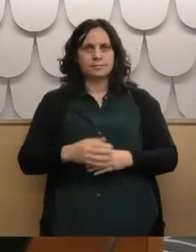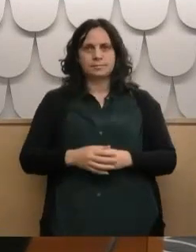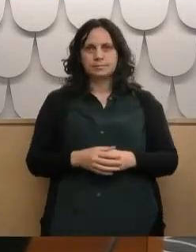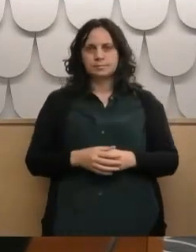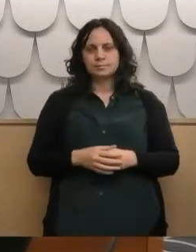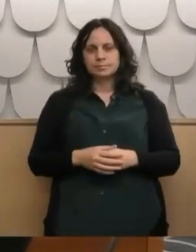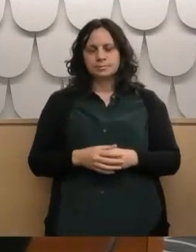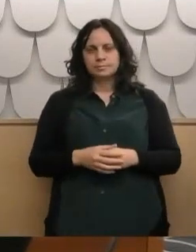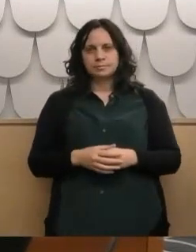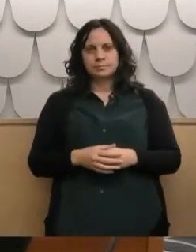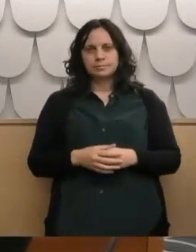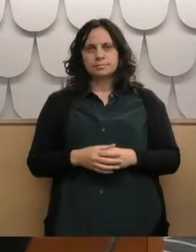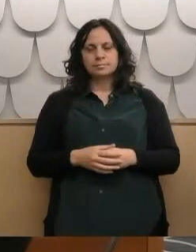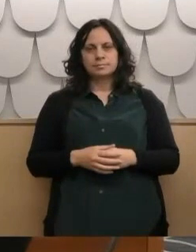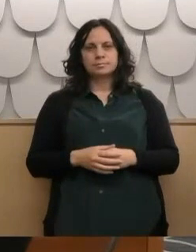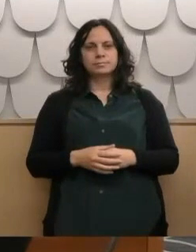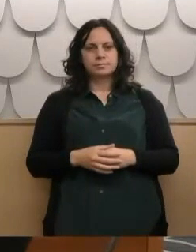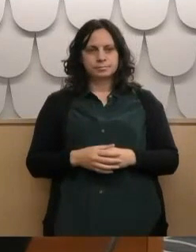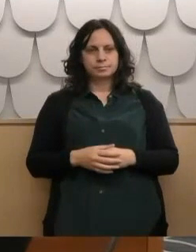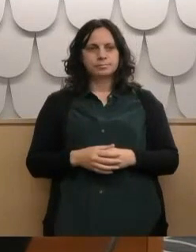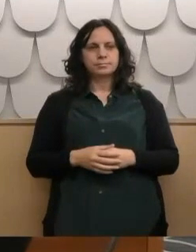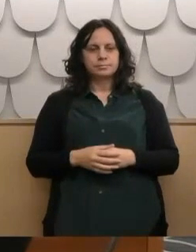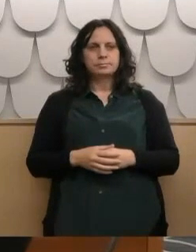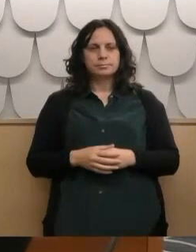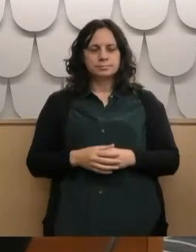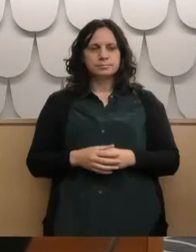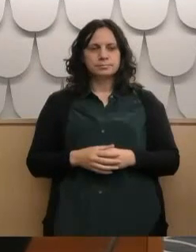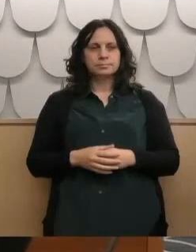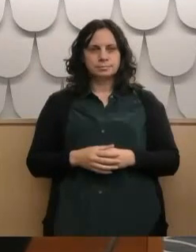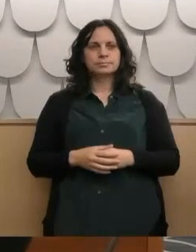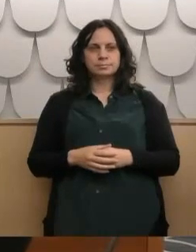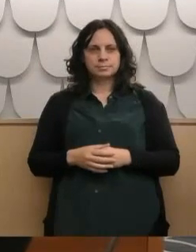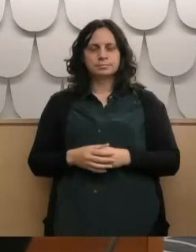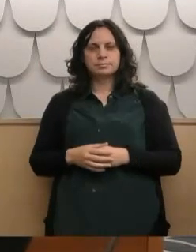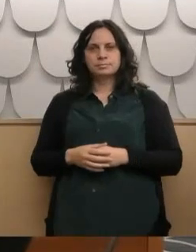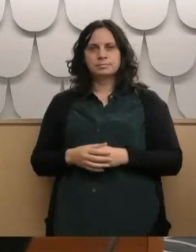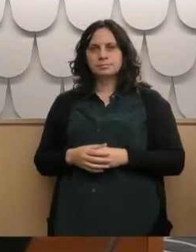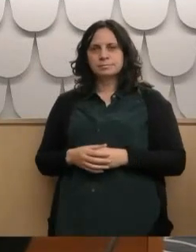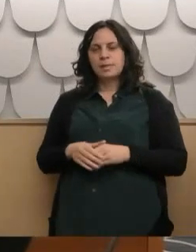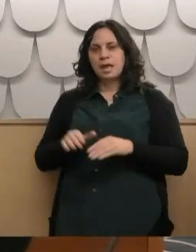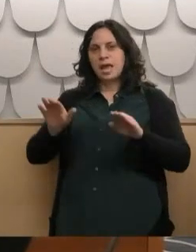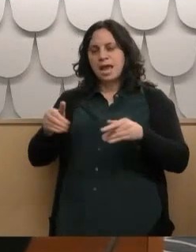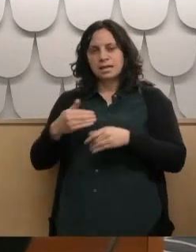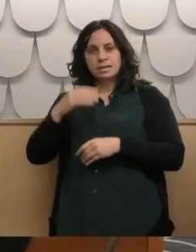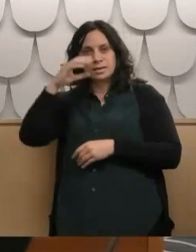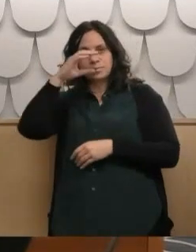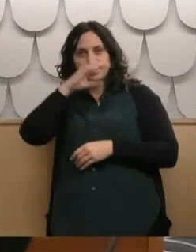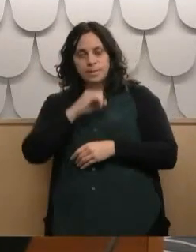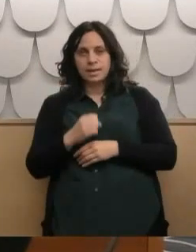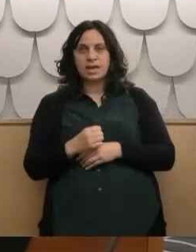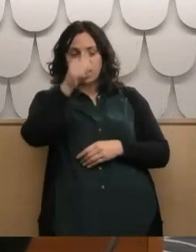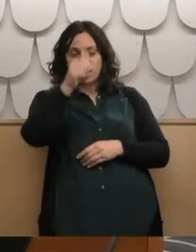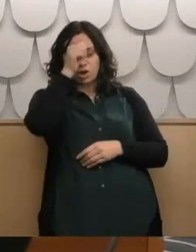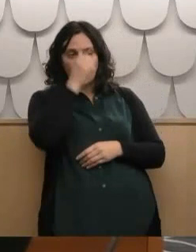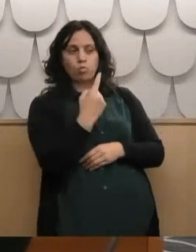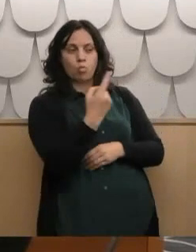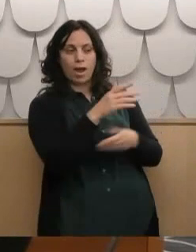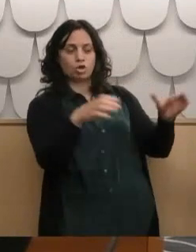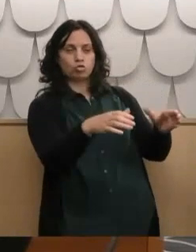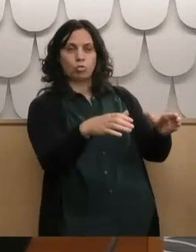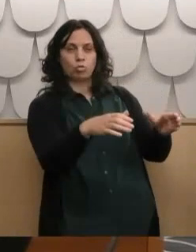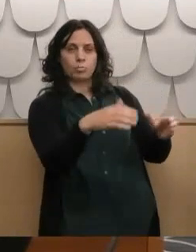We believe, and I know that I echo the view of one of the survivors groups with in relation